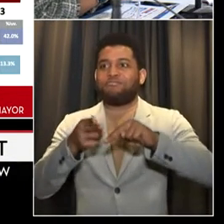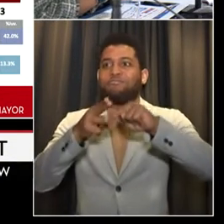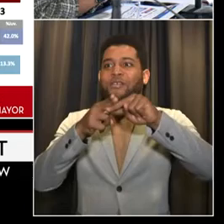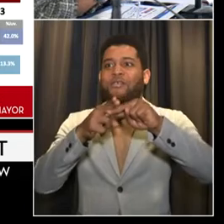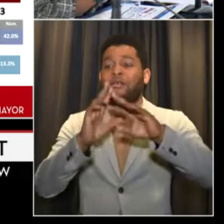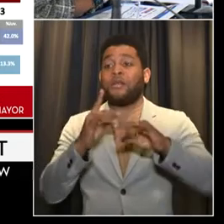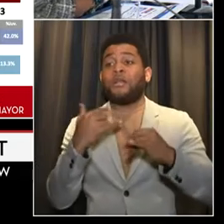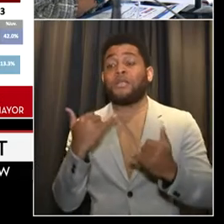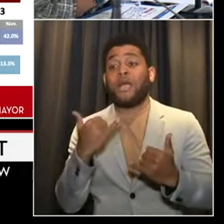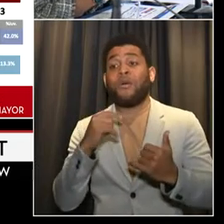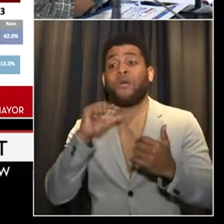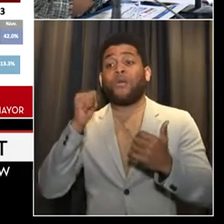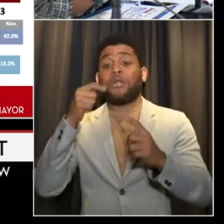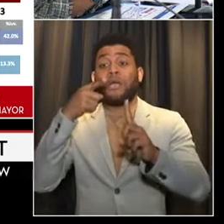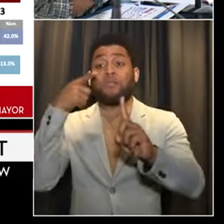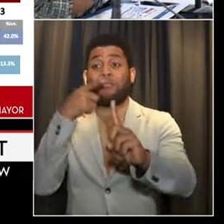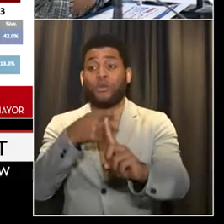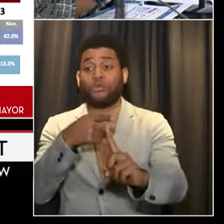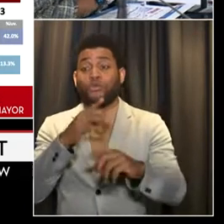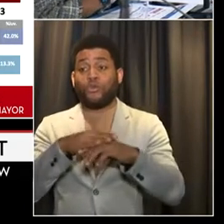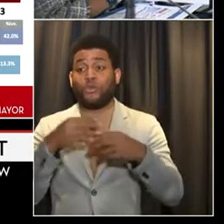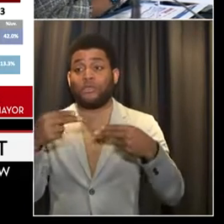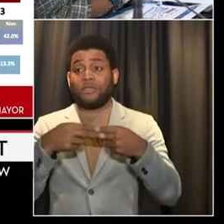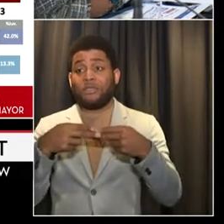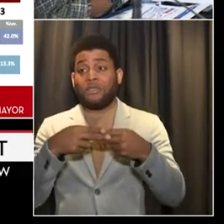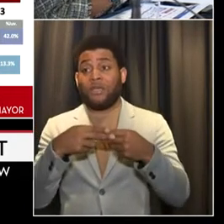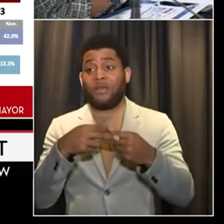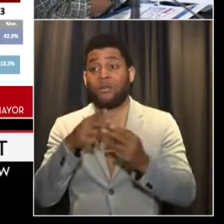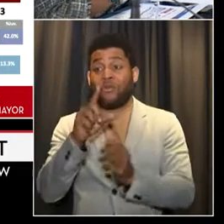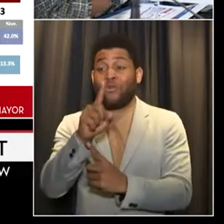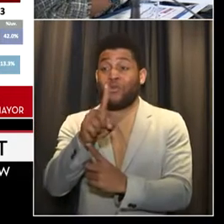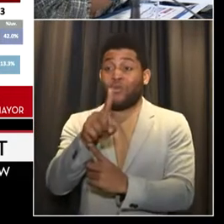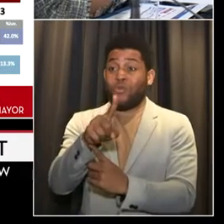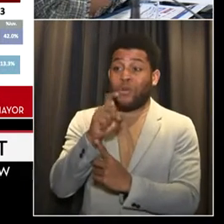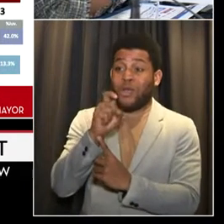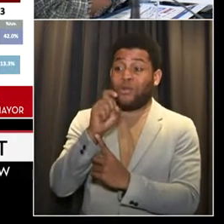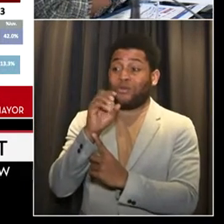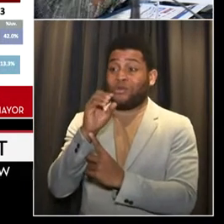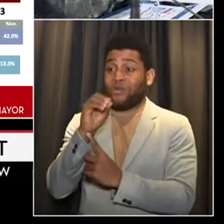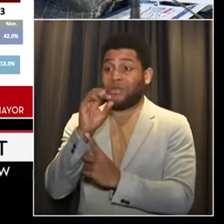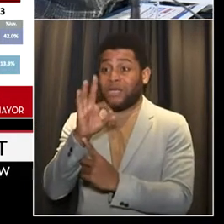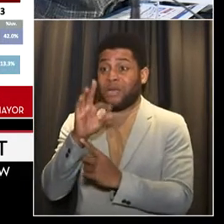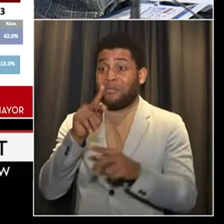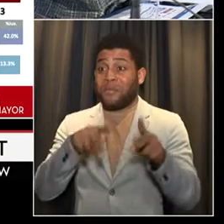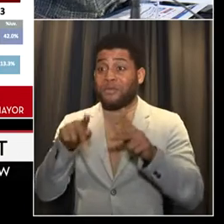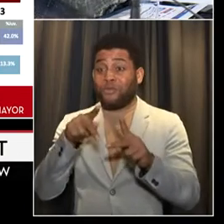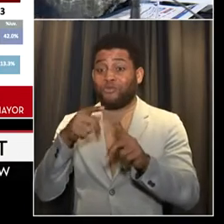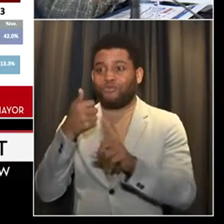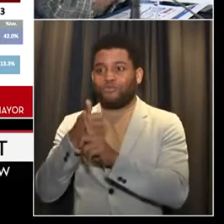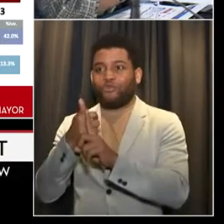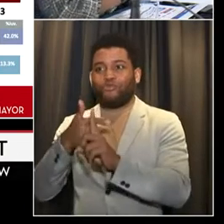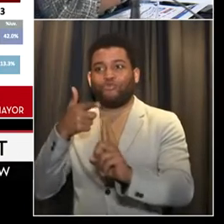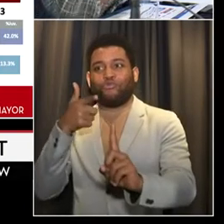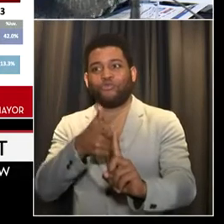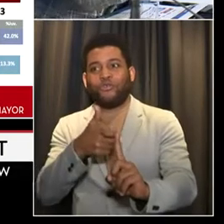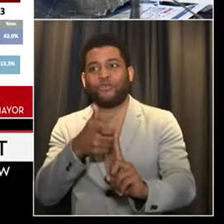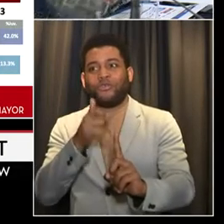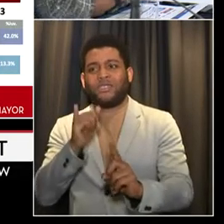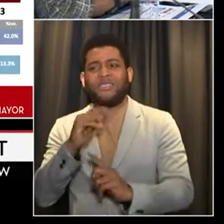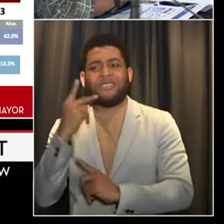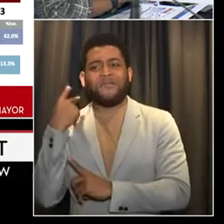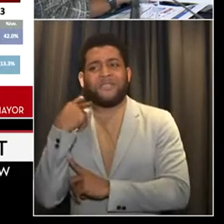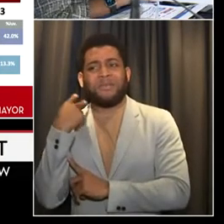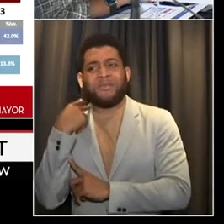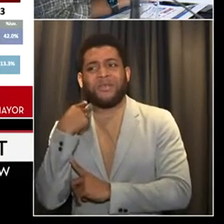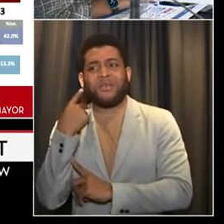Certainly, we had 109 young people who were shot last year and who were victims of gun violence. And then